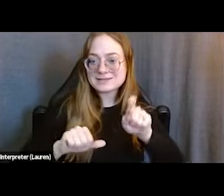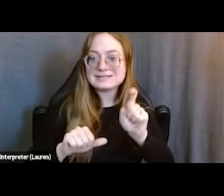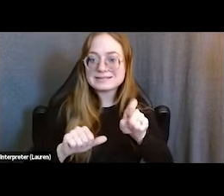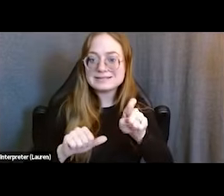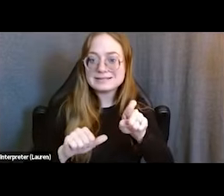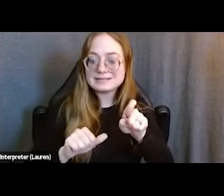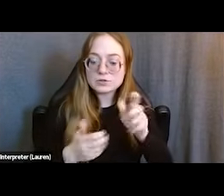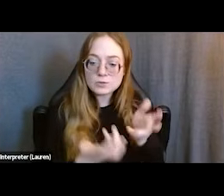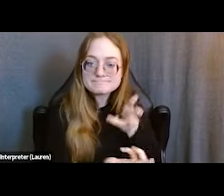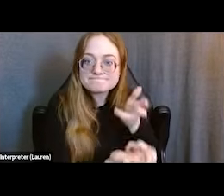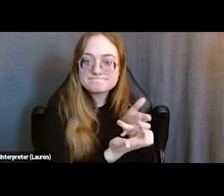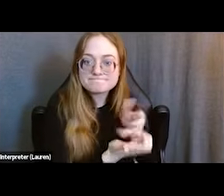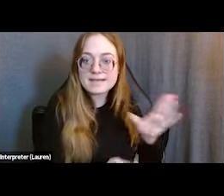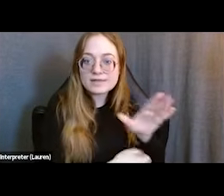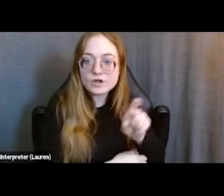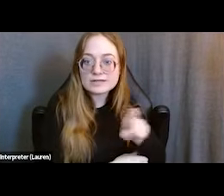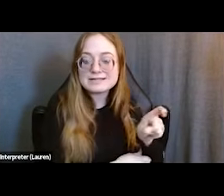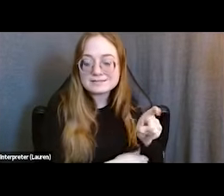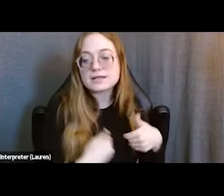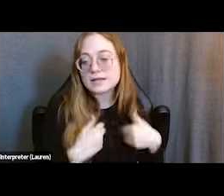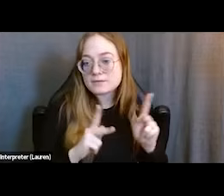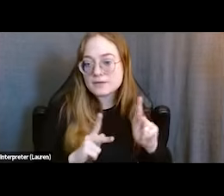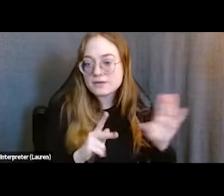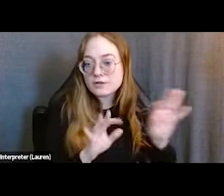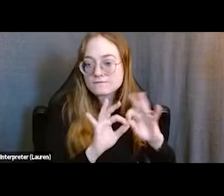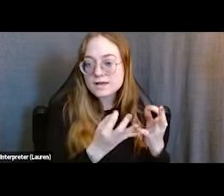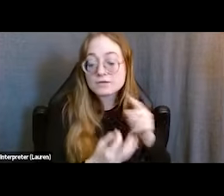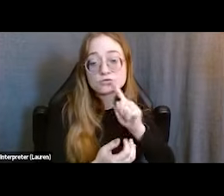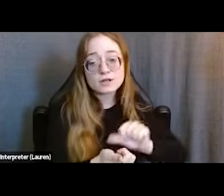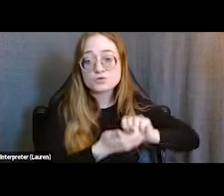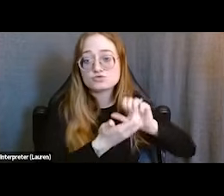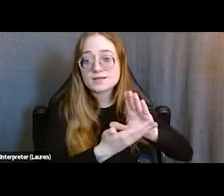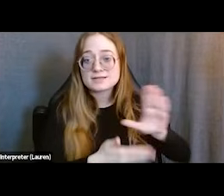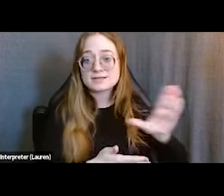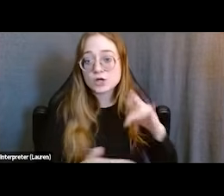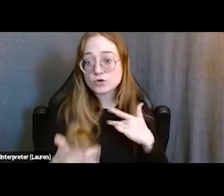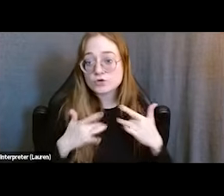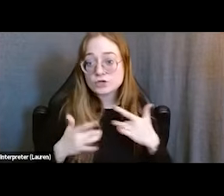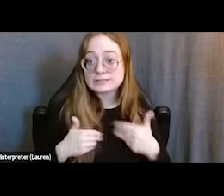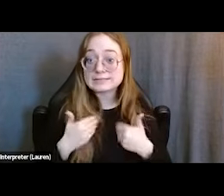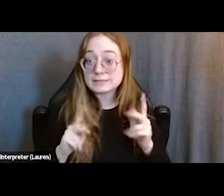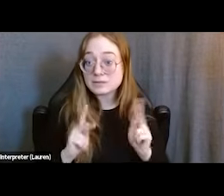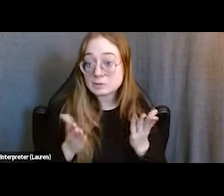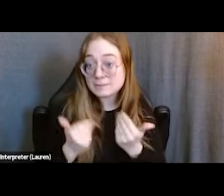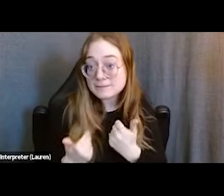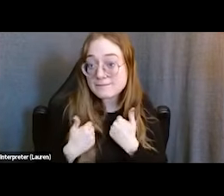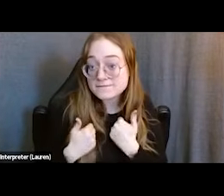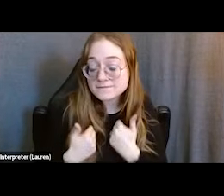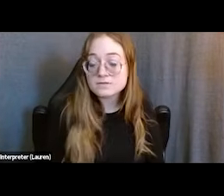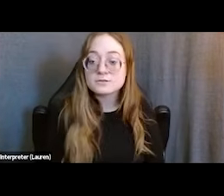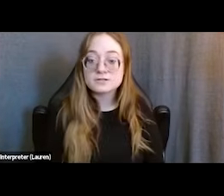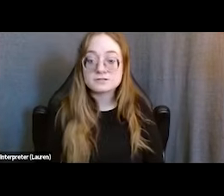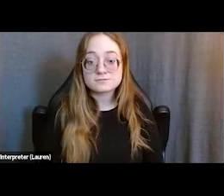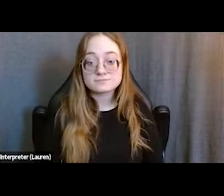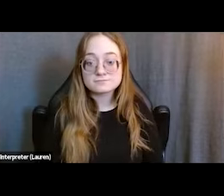young people and their families. And it really addresses the concerns that young people might have, right? In the